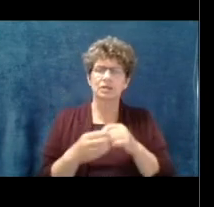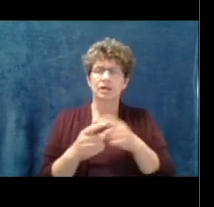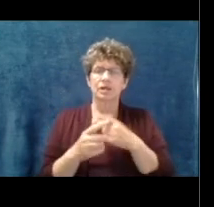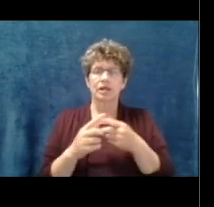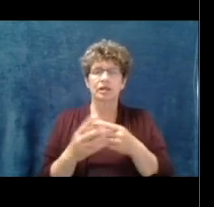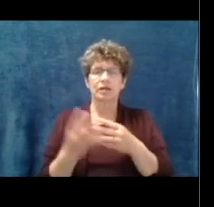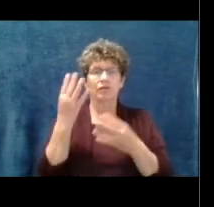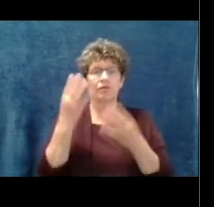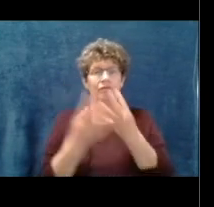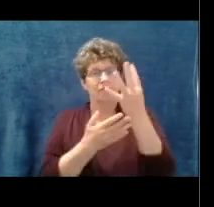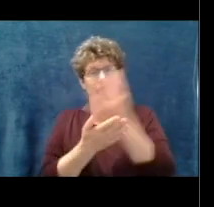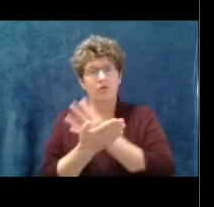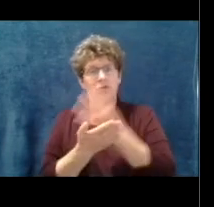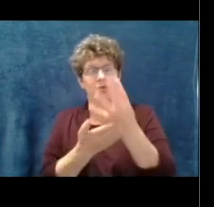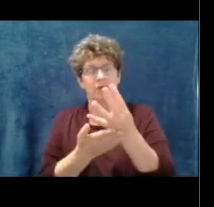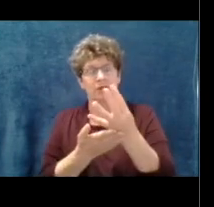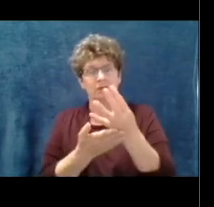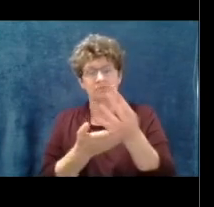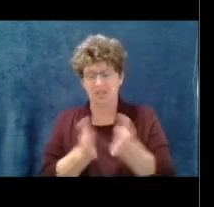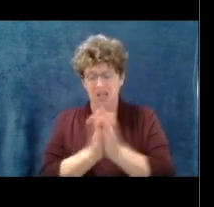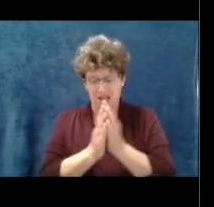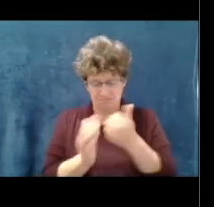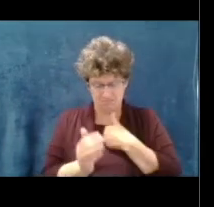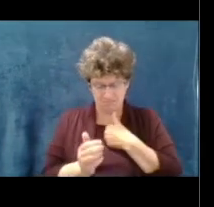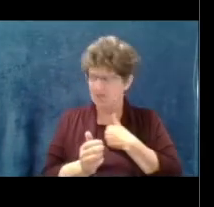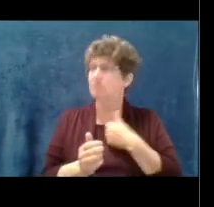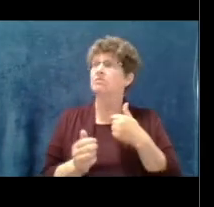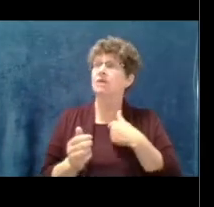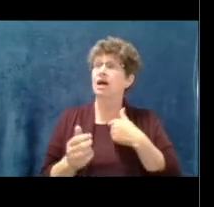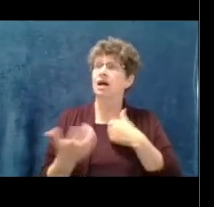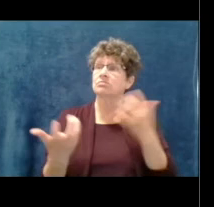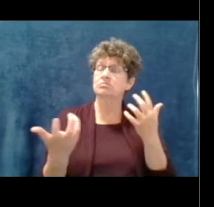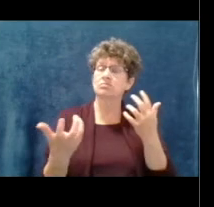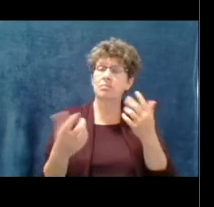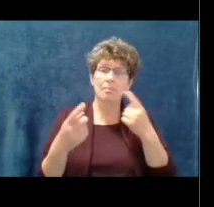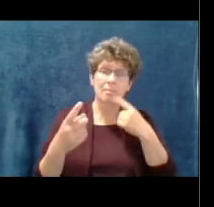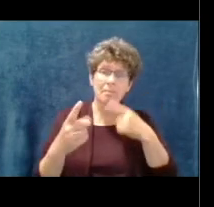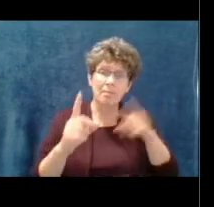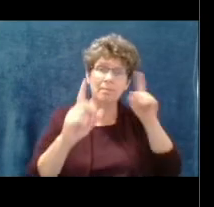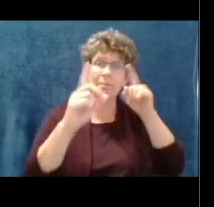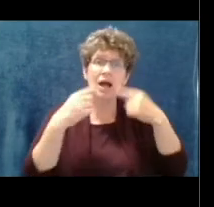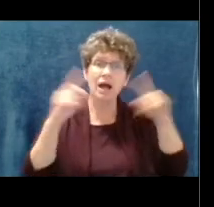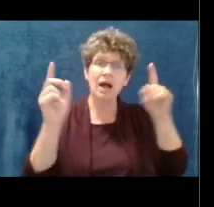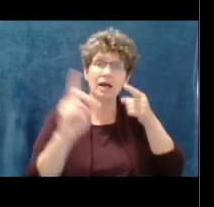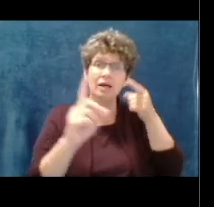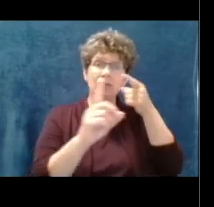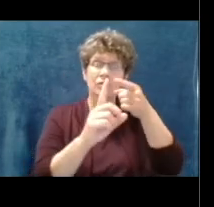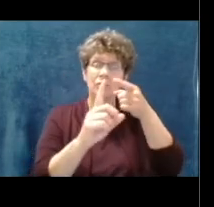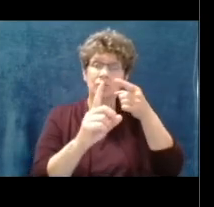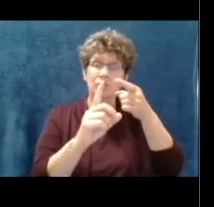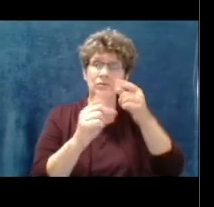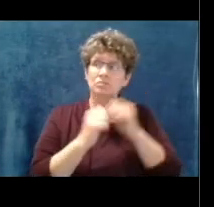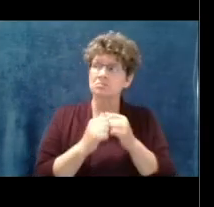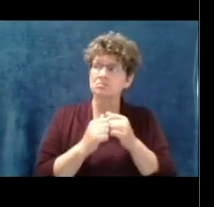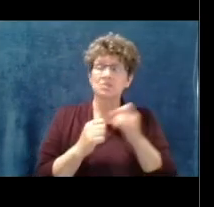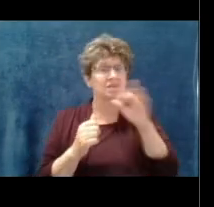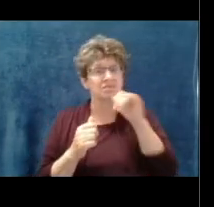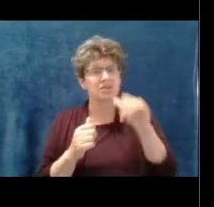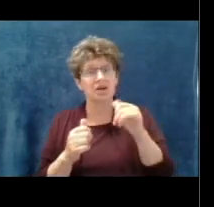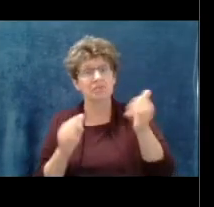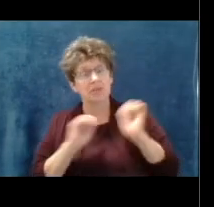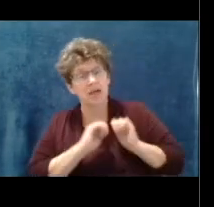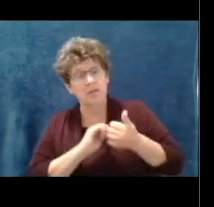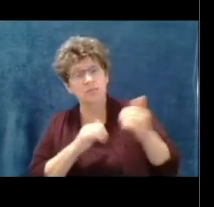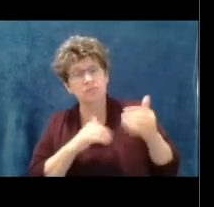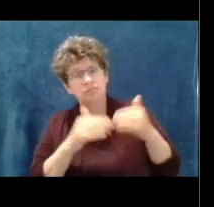You think, have I met the goal completely? Have I not? Are there new things I can do? And you repeat the health and resiliency questionnaire to see where you're at.